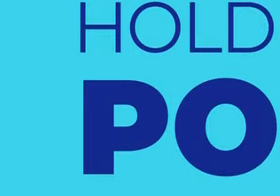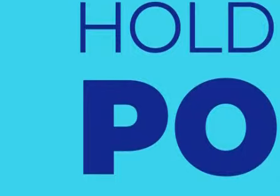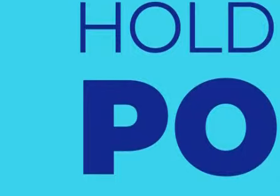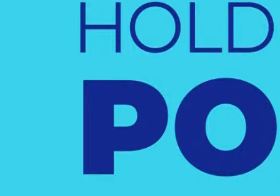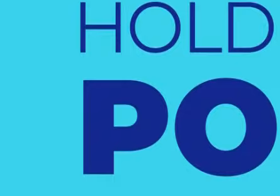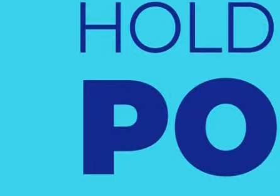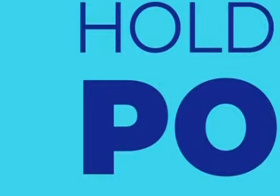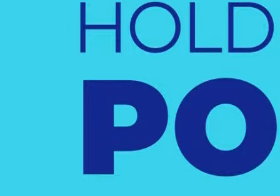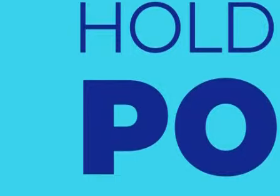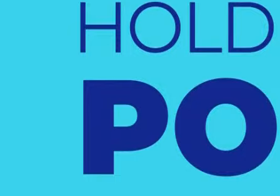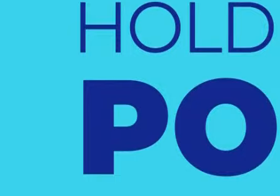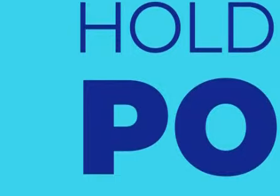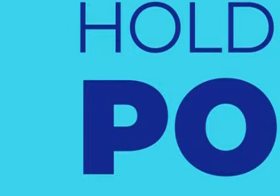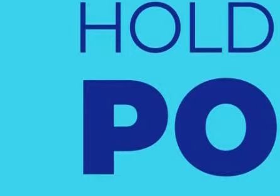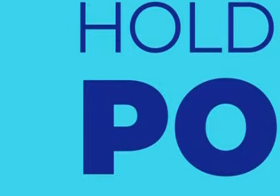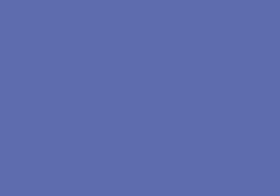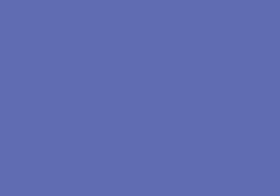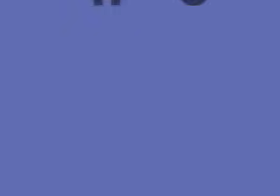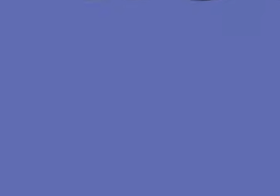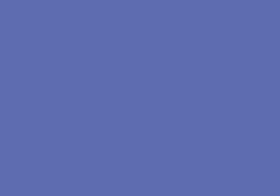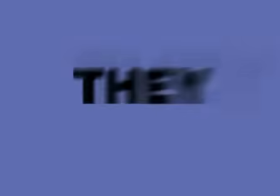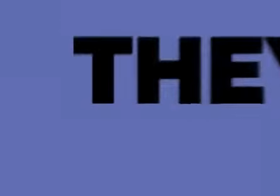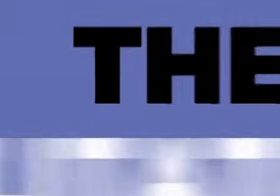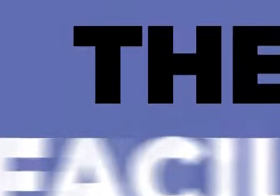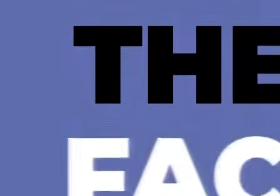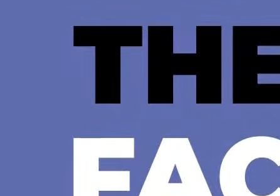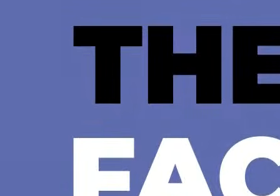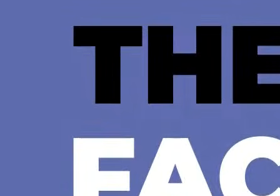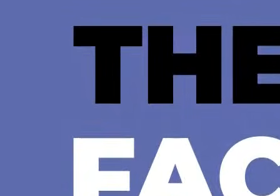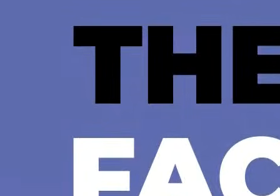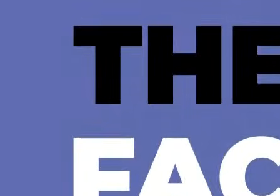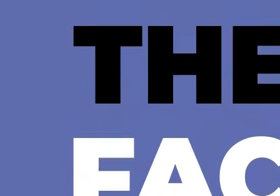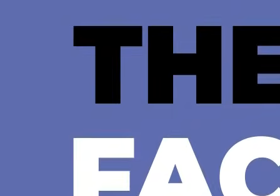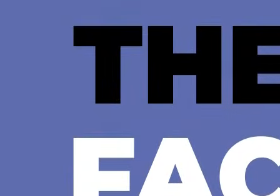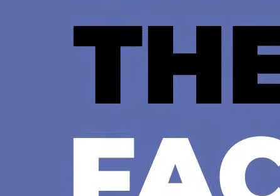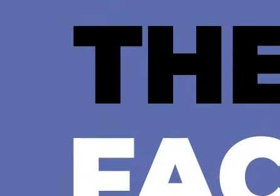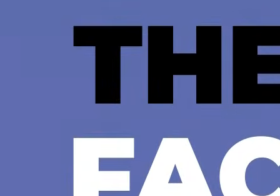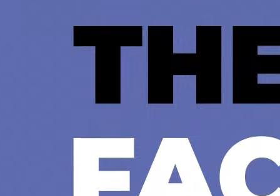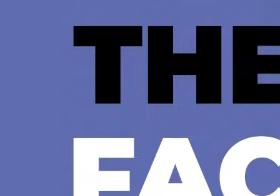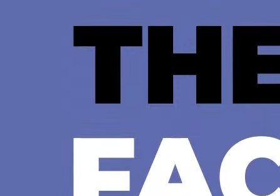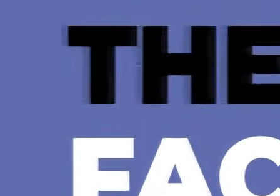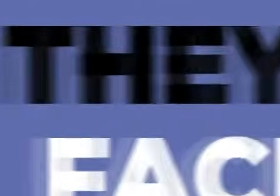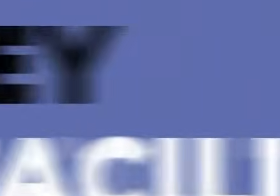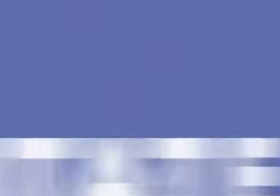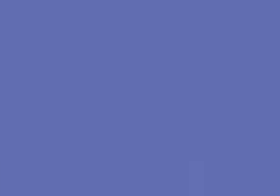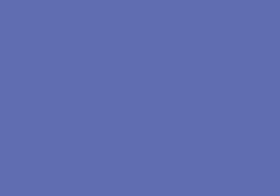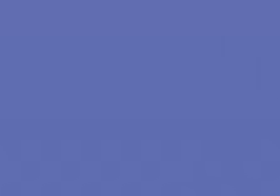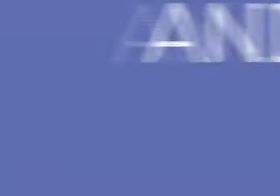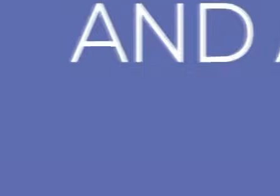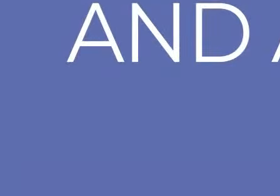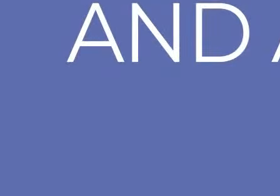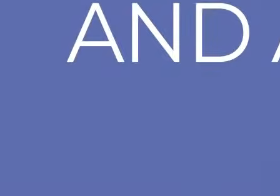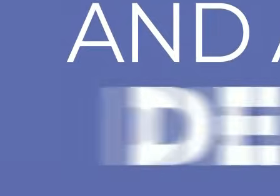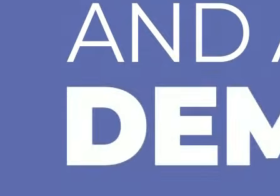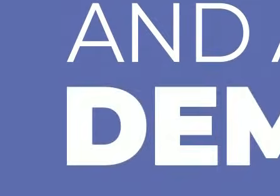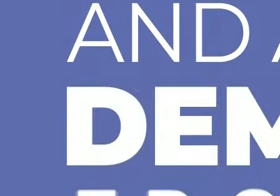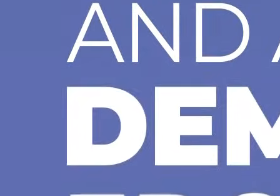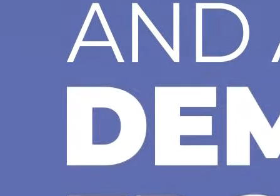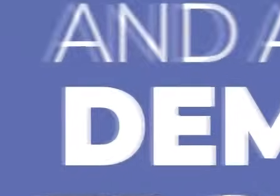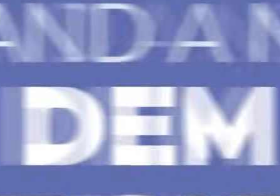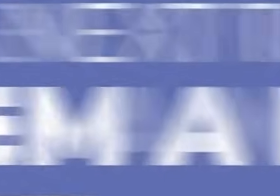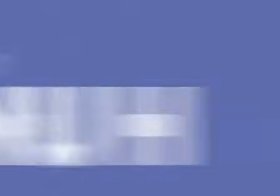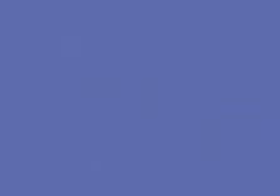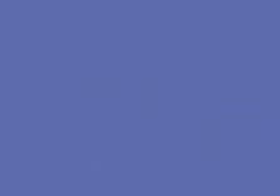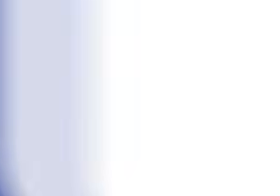portfolio? And them and a minister? No. So then how can they facilitate government transparency? And the next thing, them